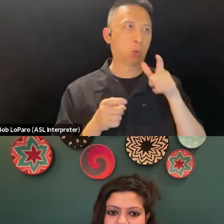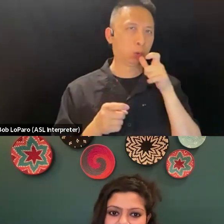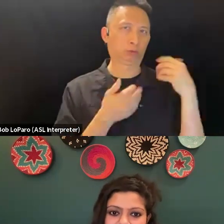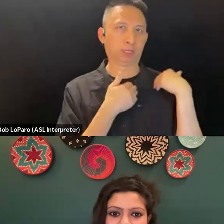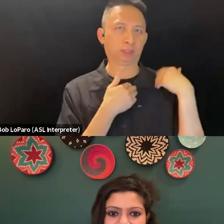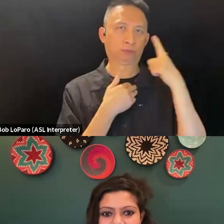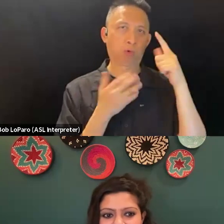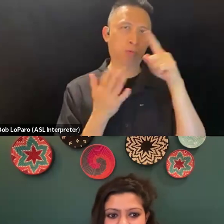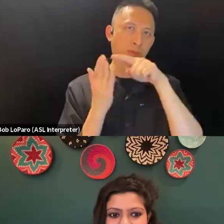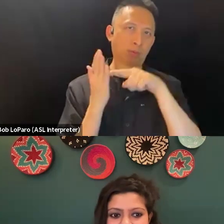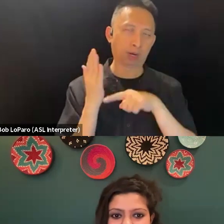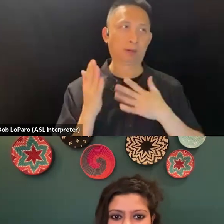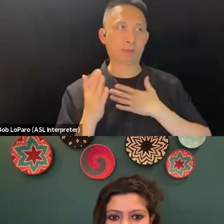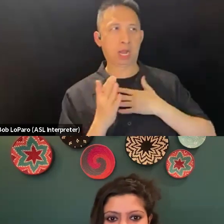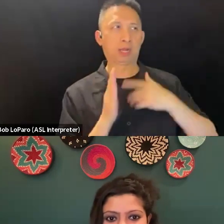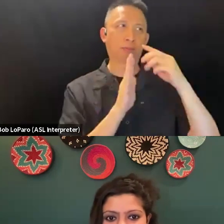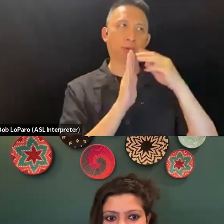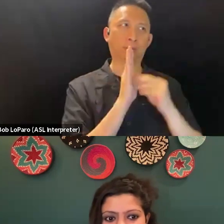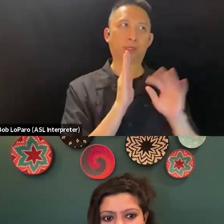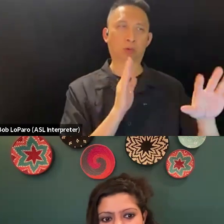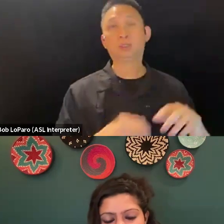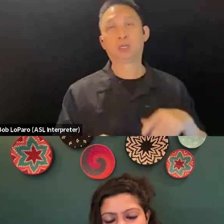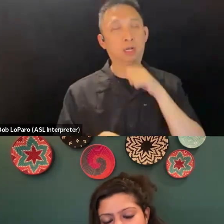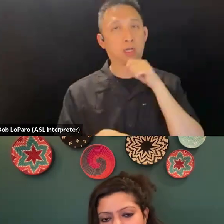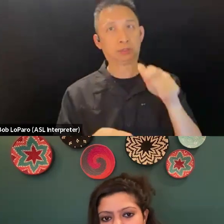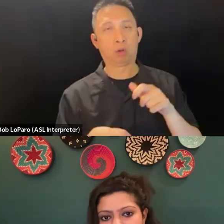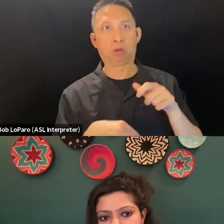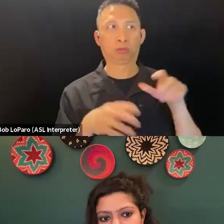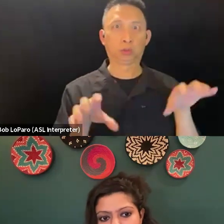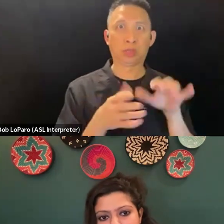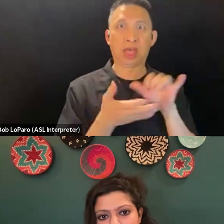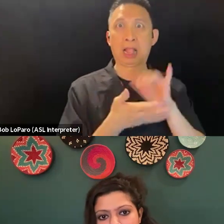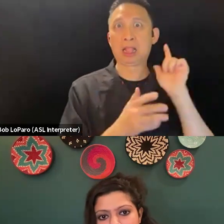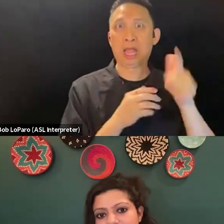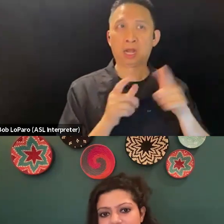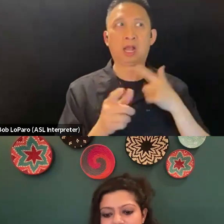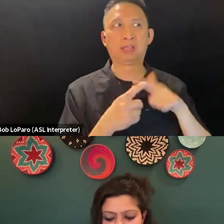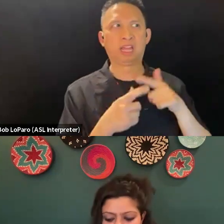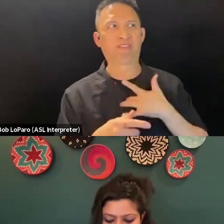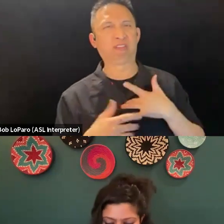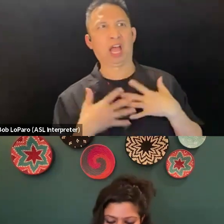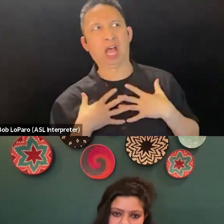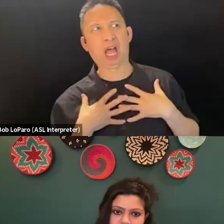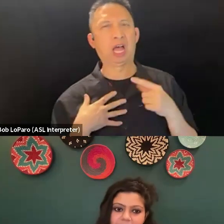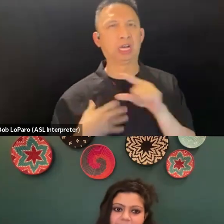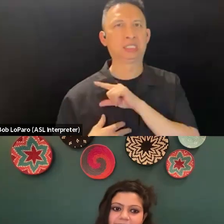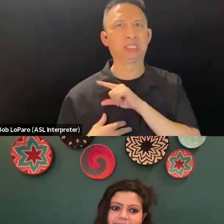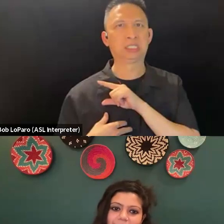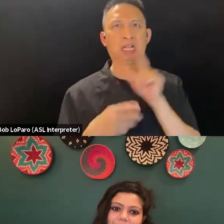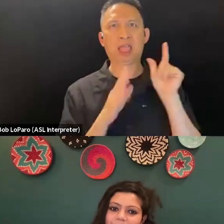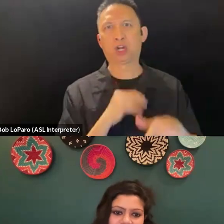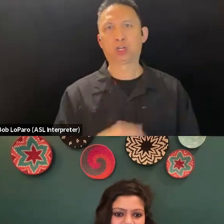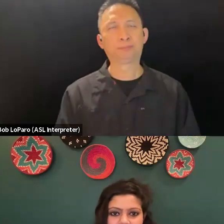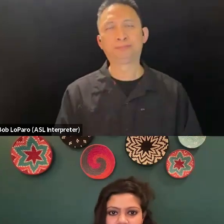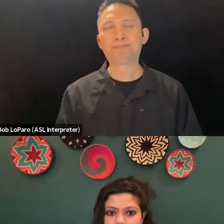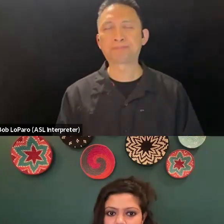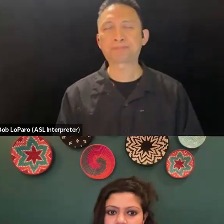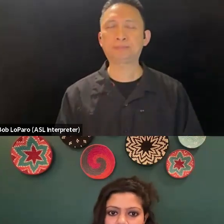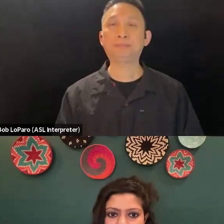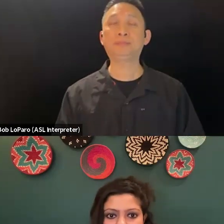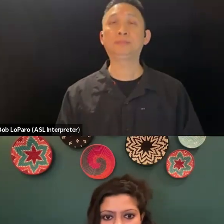I started shooting the film first and then tried to cull out from it the best kind of sample reel material. And that, I